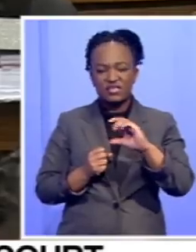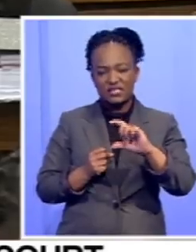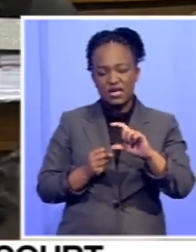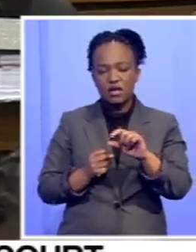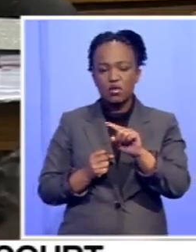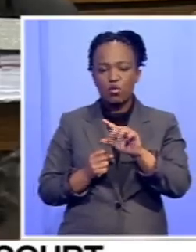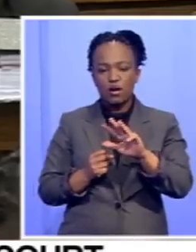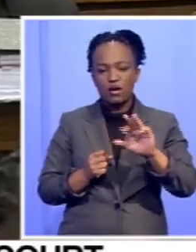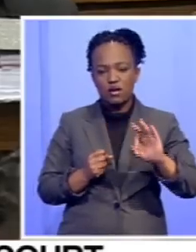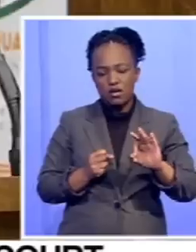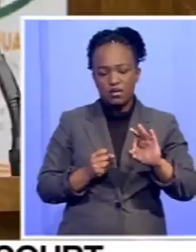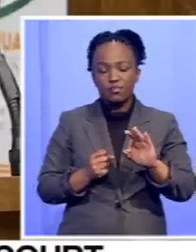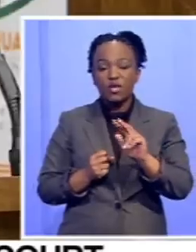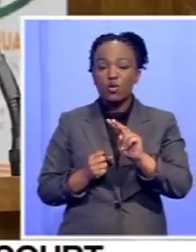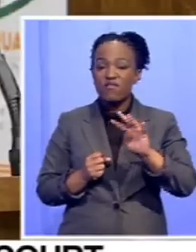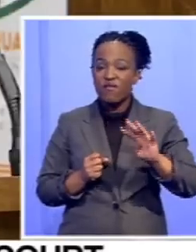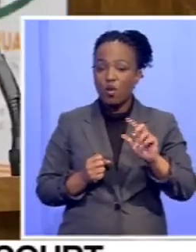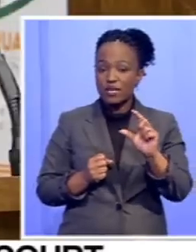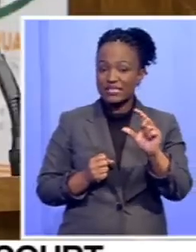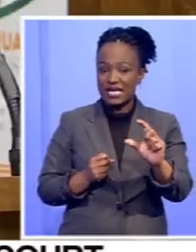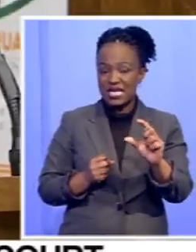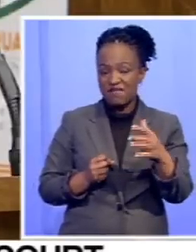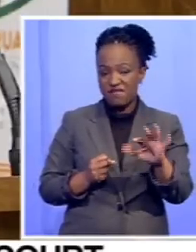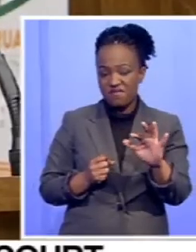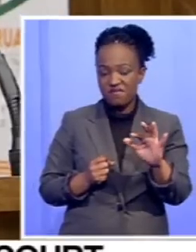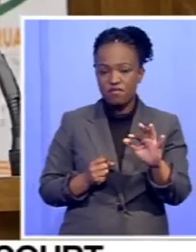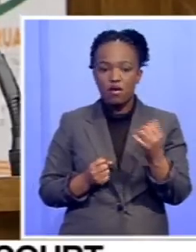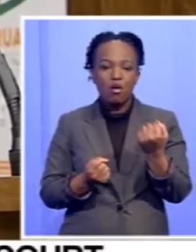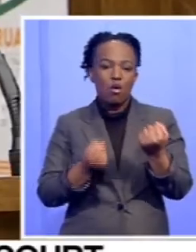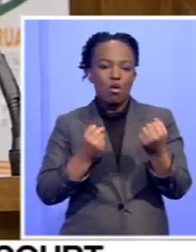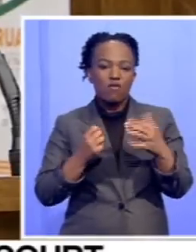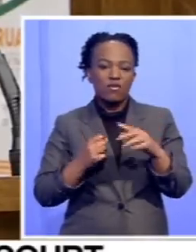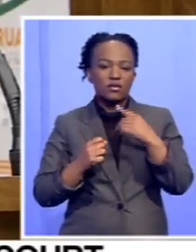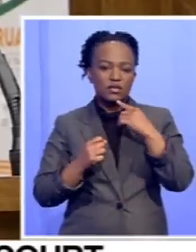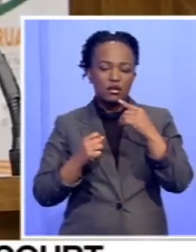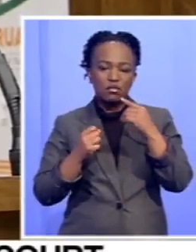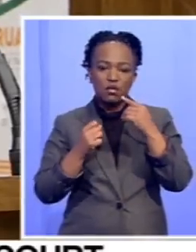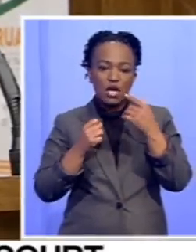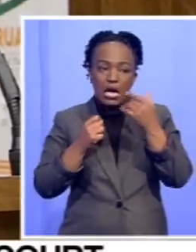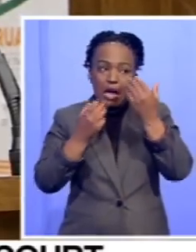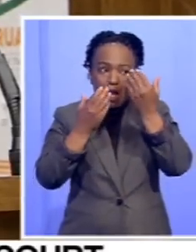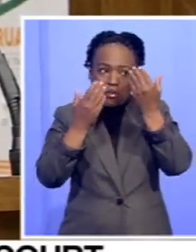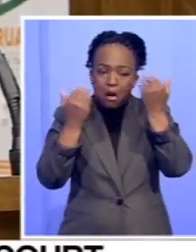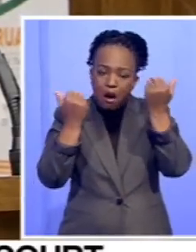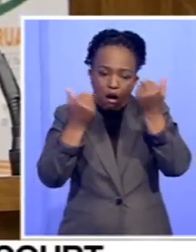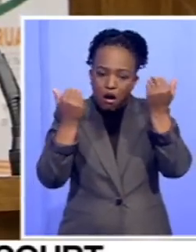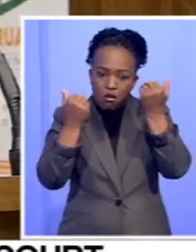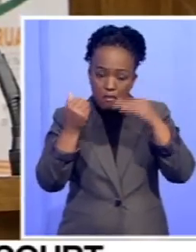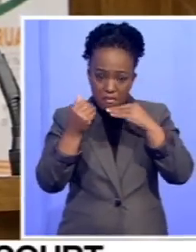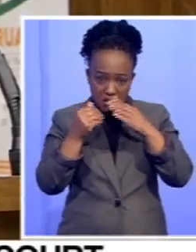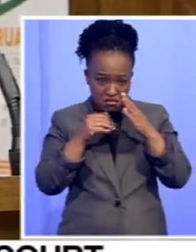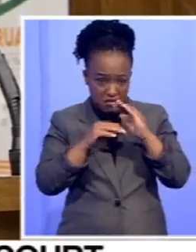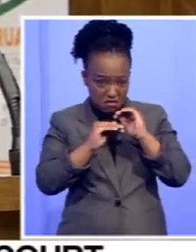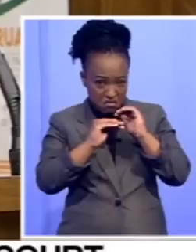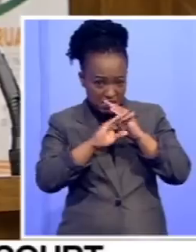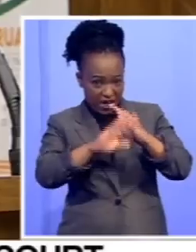1993 SA 24C, where the court of course stated that lack of knowledge of wrongfulness is not a defense. Further on the aspect of